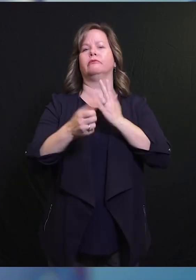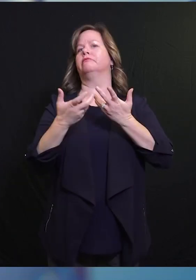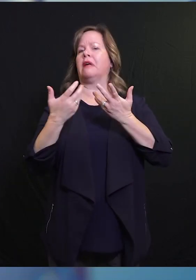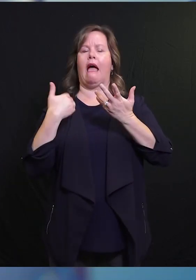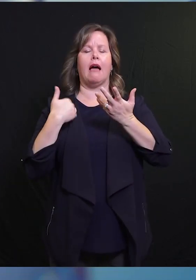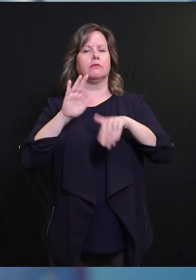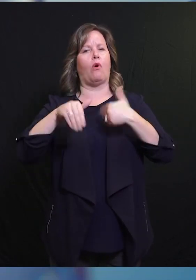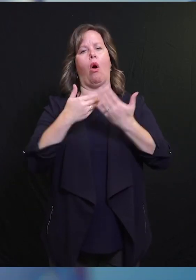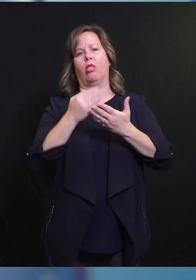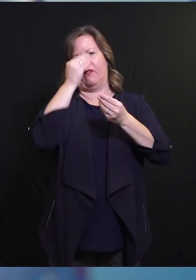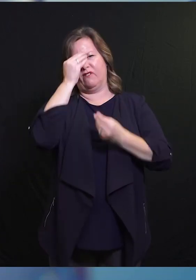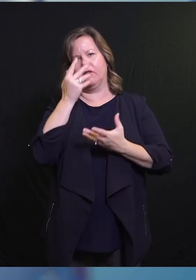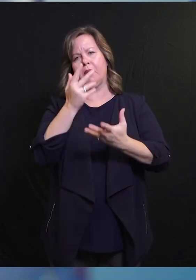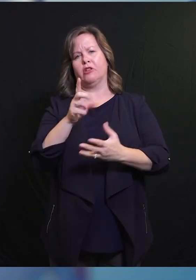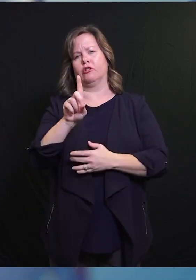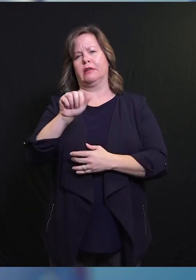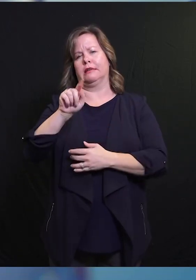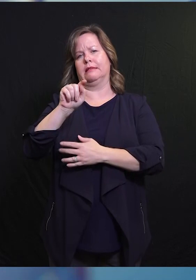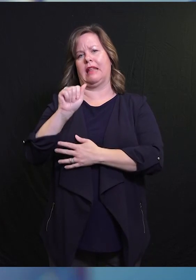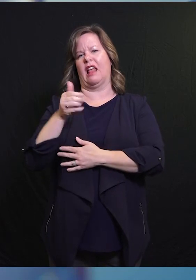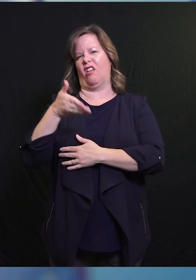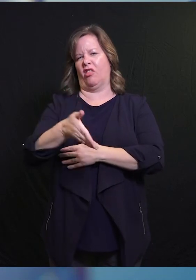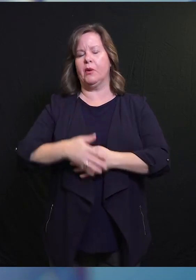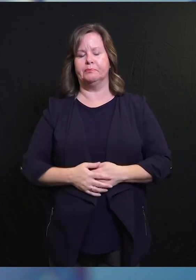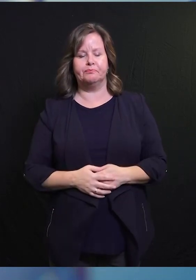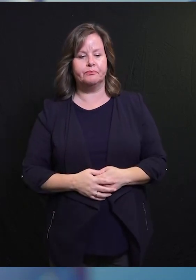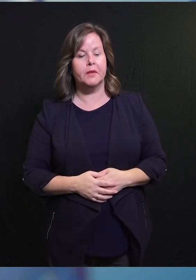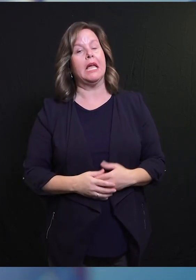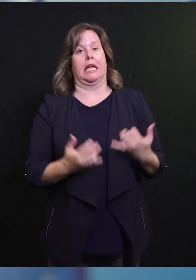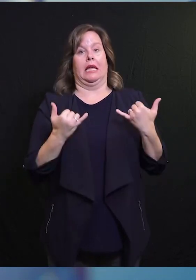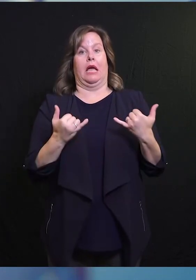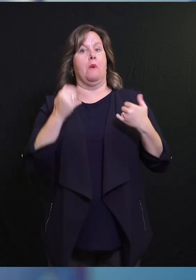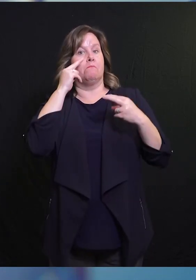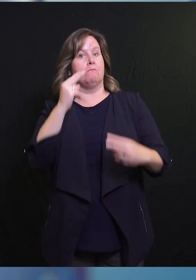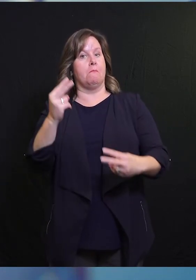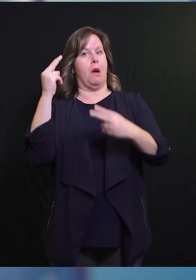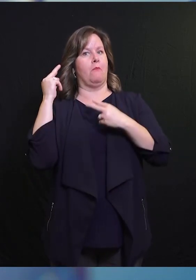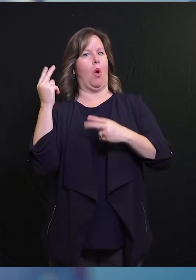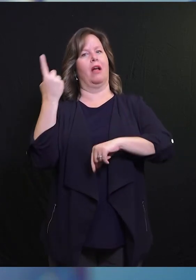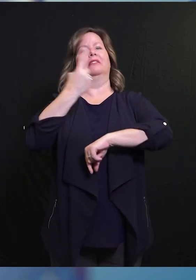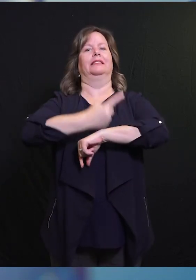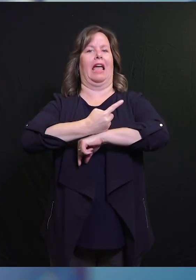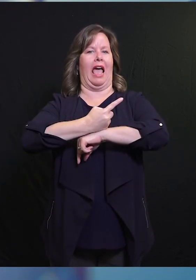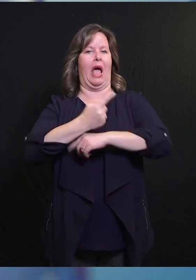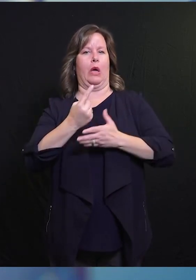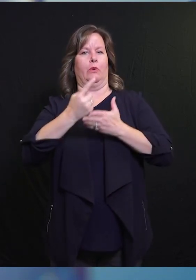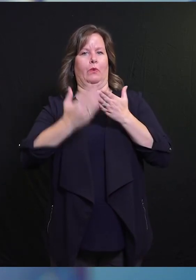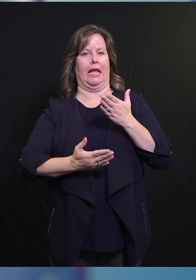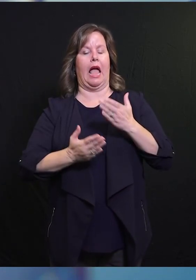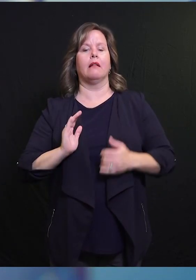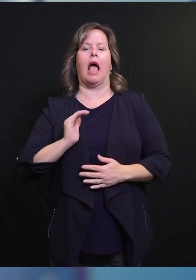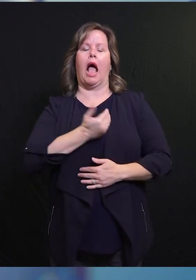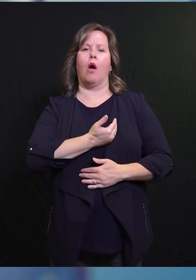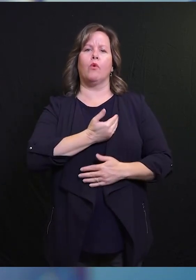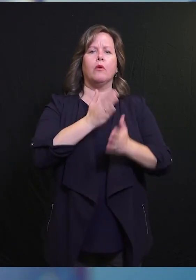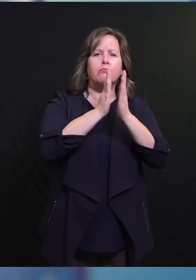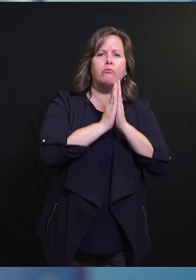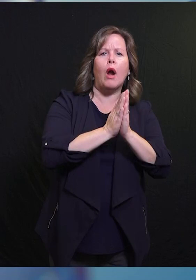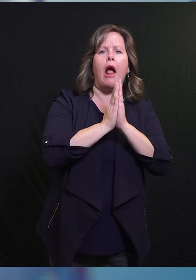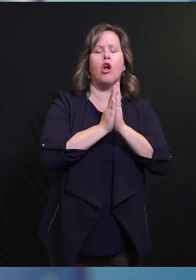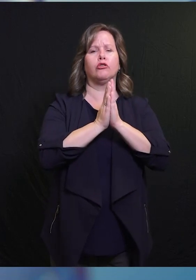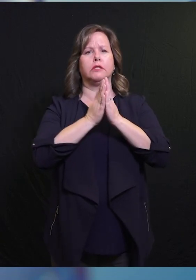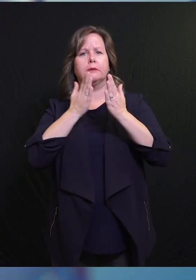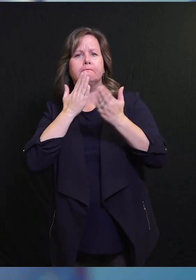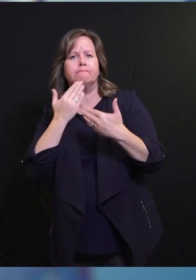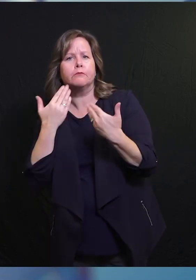interesting data. This is Memorial Day weekend, and first of all, I want to say that our prayers and our gratitude and respect from all of